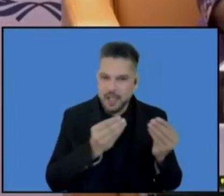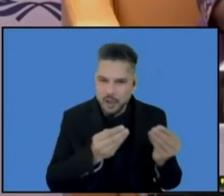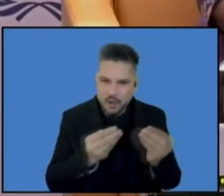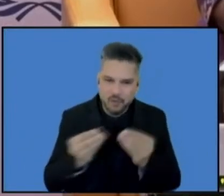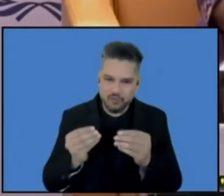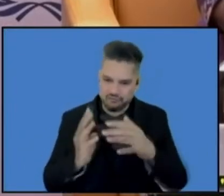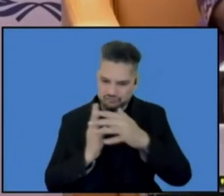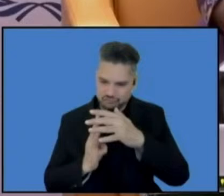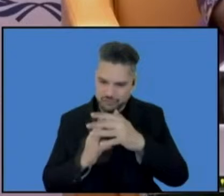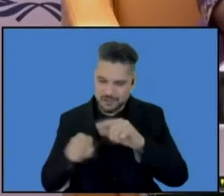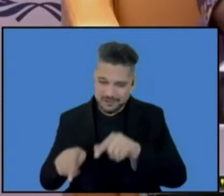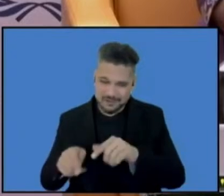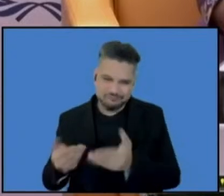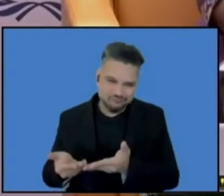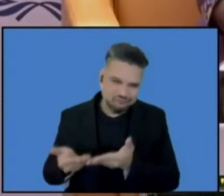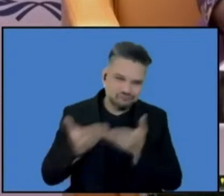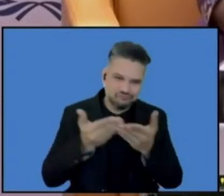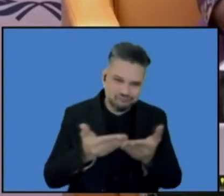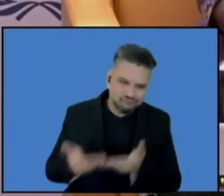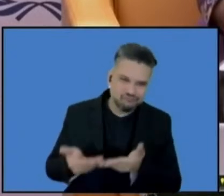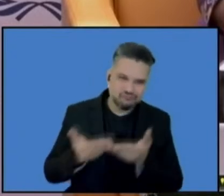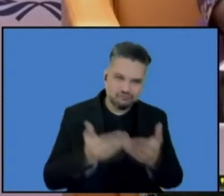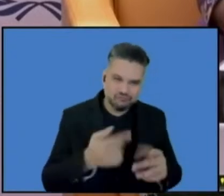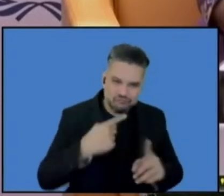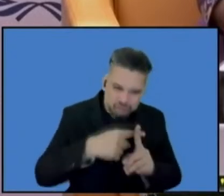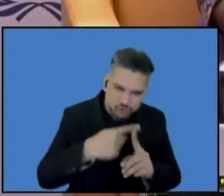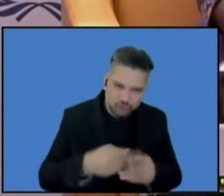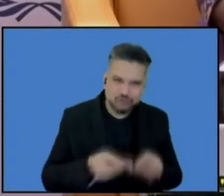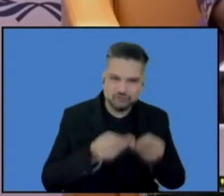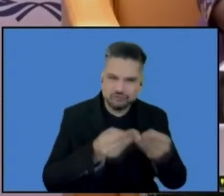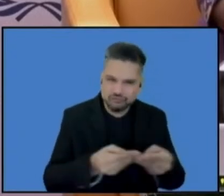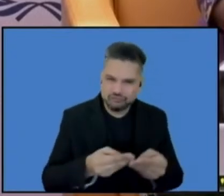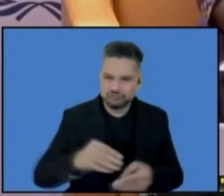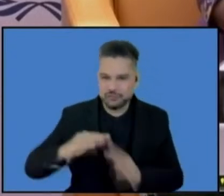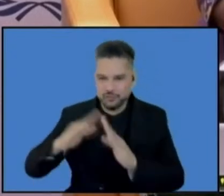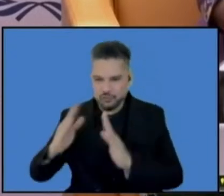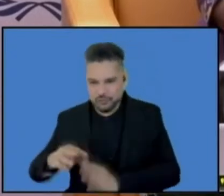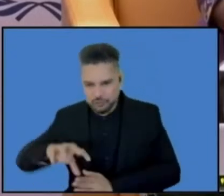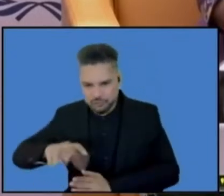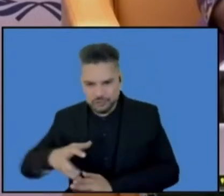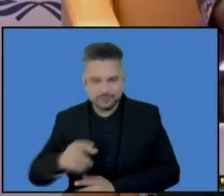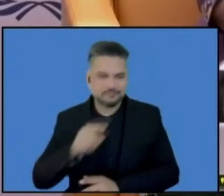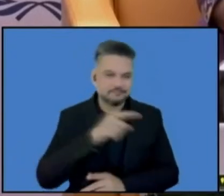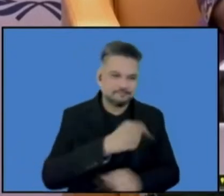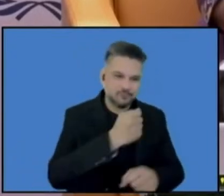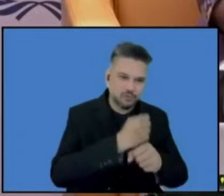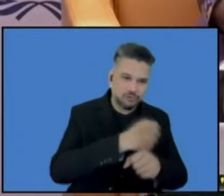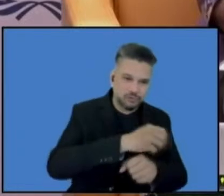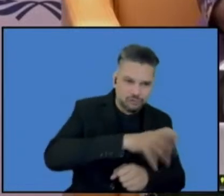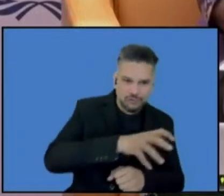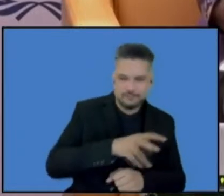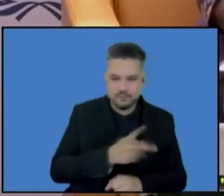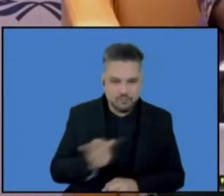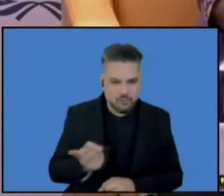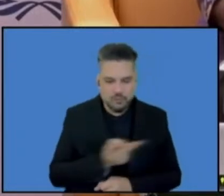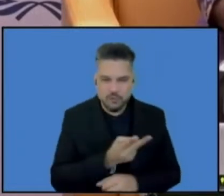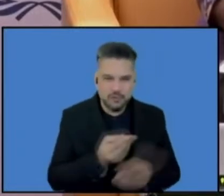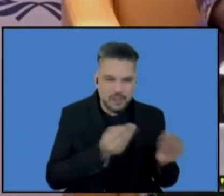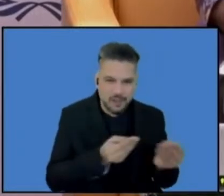migrants provide to origin and destination countries, to put a special emphasis on the vulnerability of